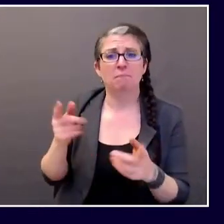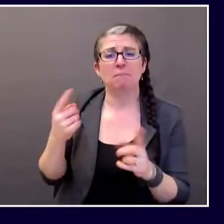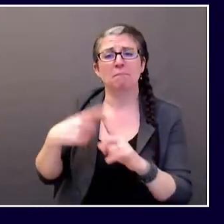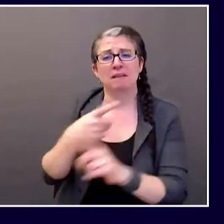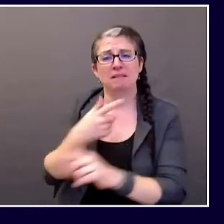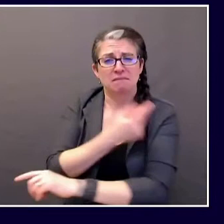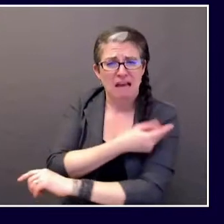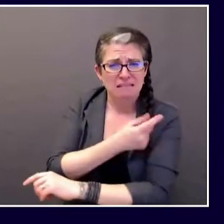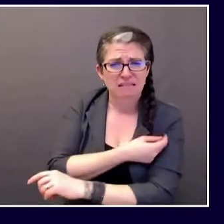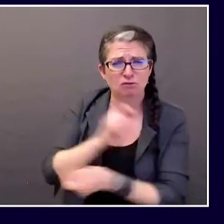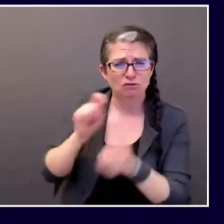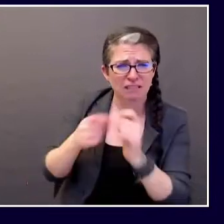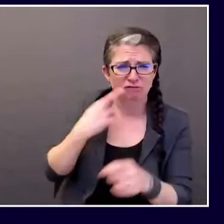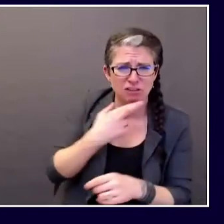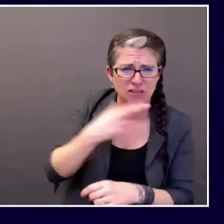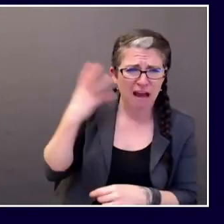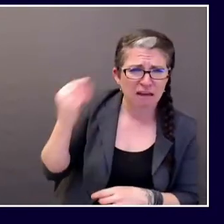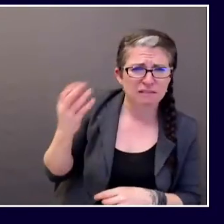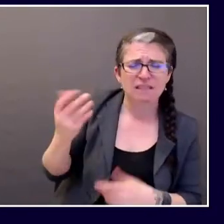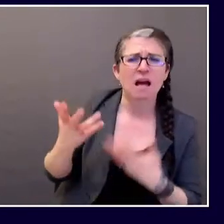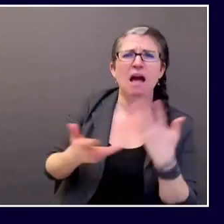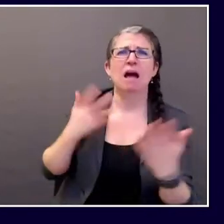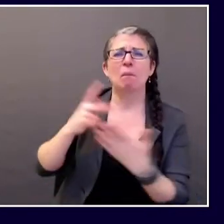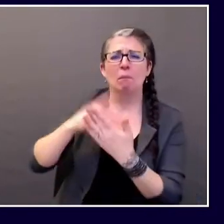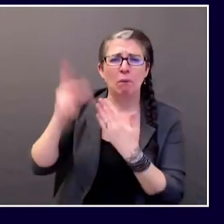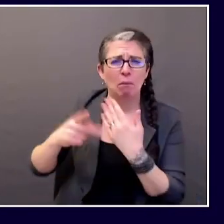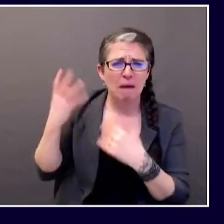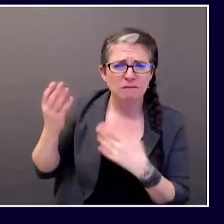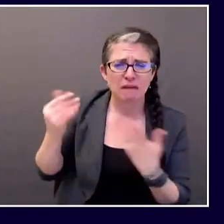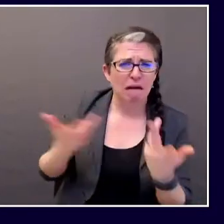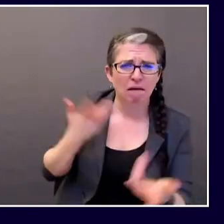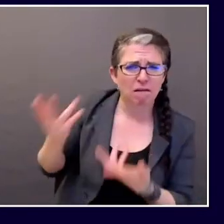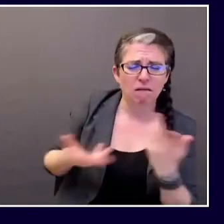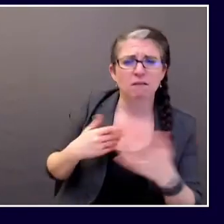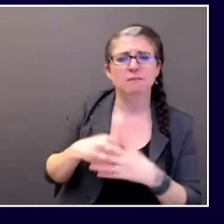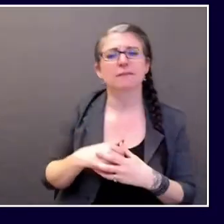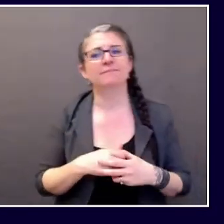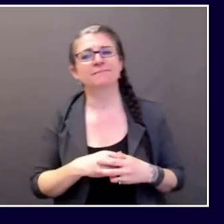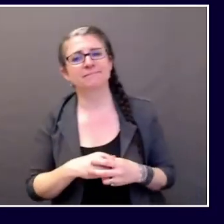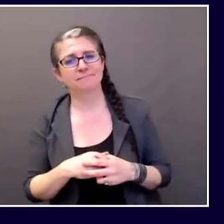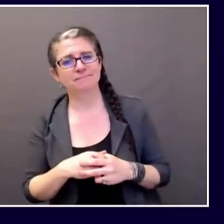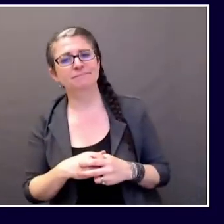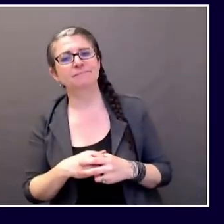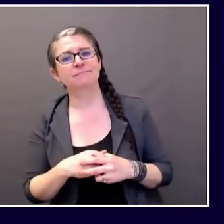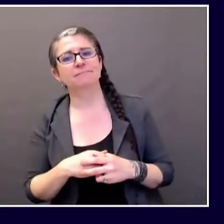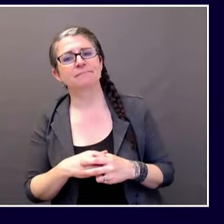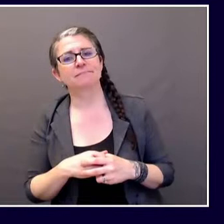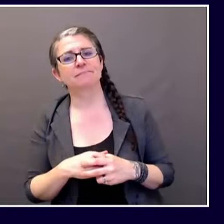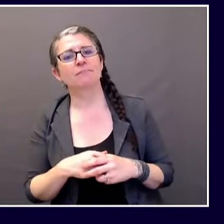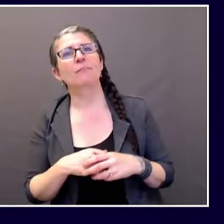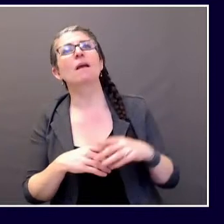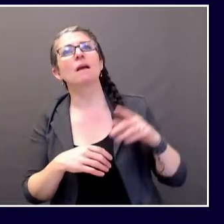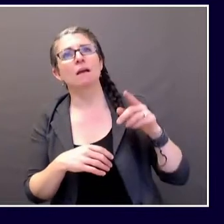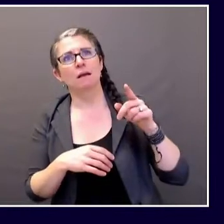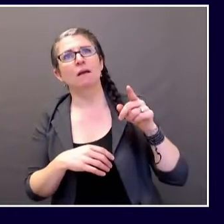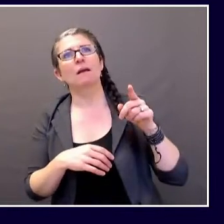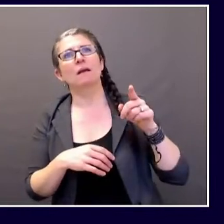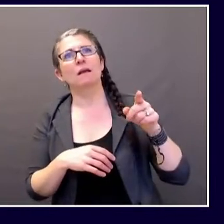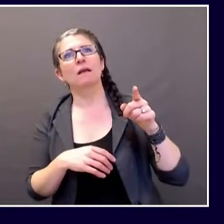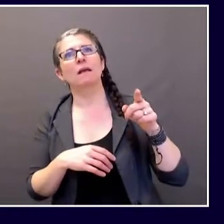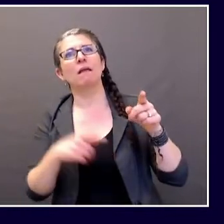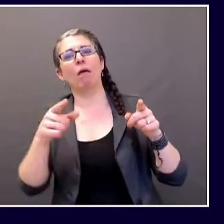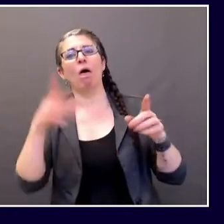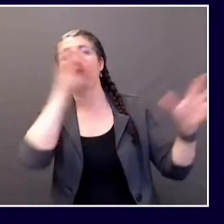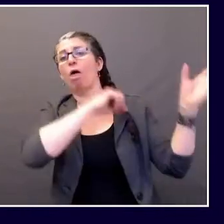out of it. Sure. I will just begin by saying, I know it may have felt slapdash. We did spend a lot of